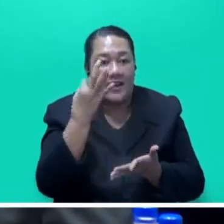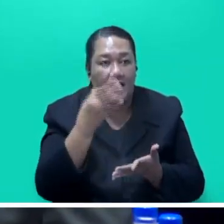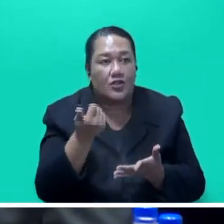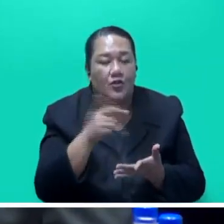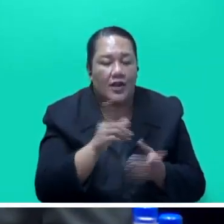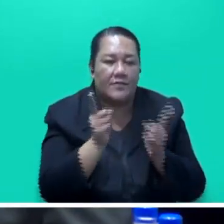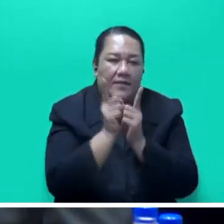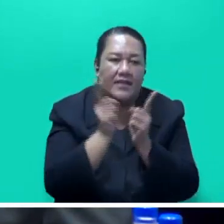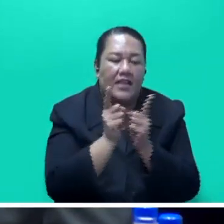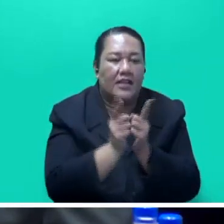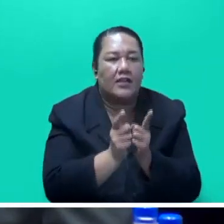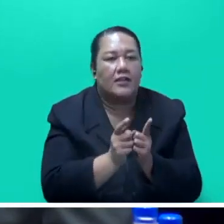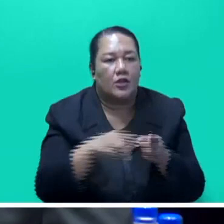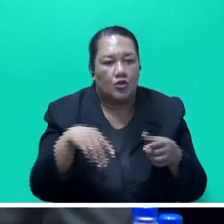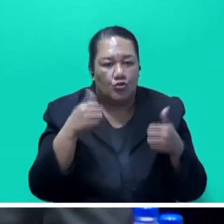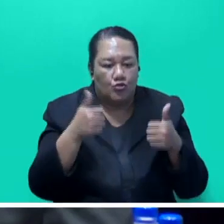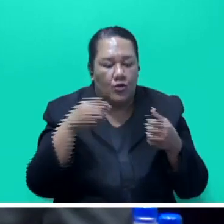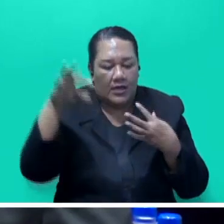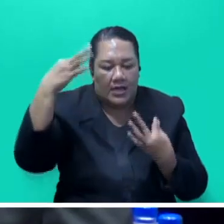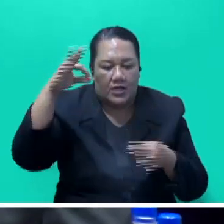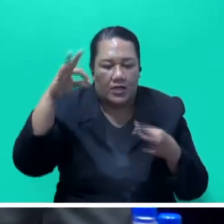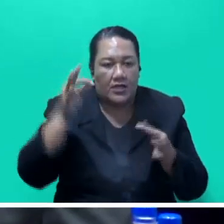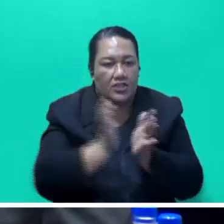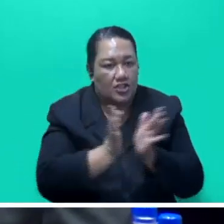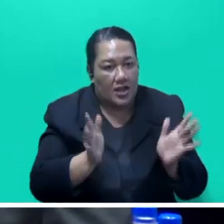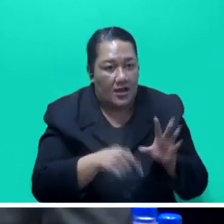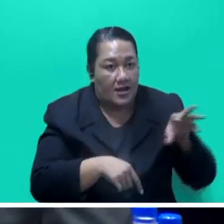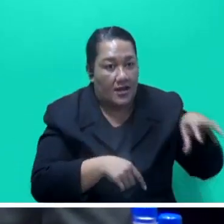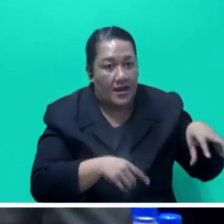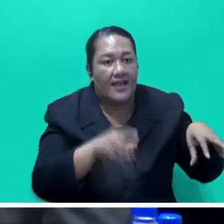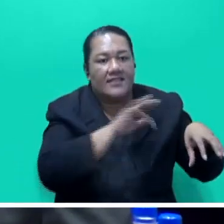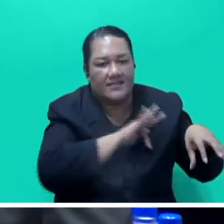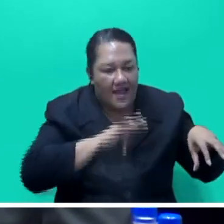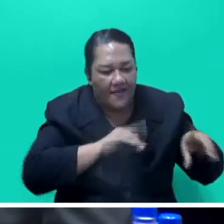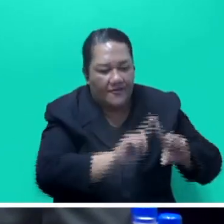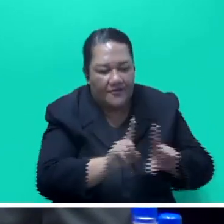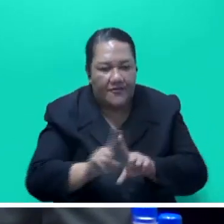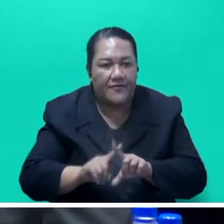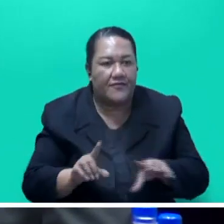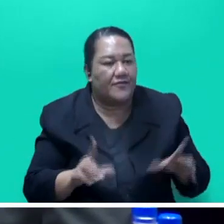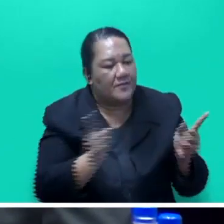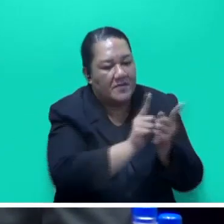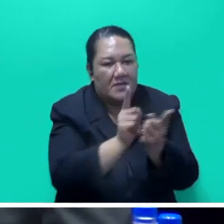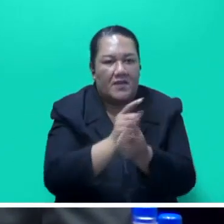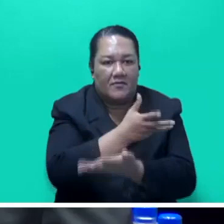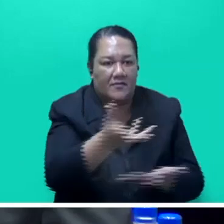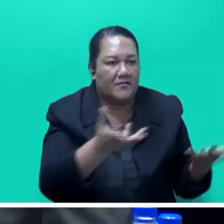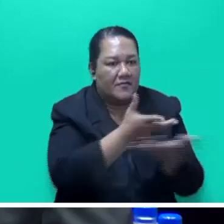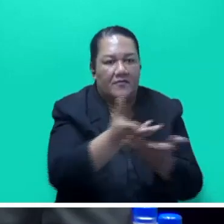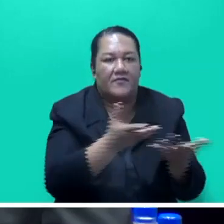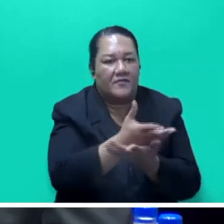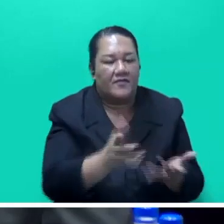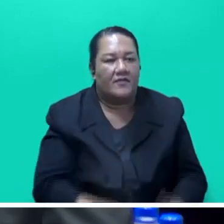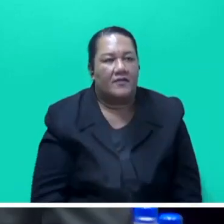Acting Auditor-General, their staff. We are looking at the review of the Audit Act, Mr. Speaker. Just,